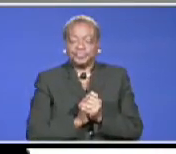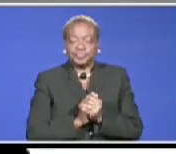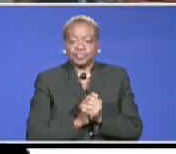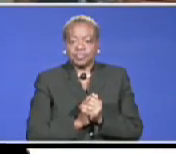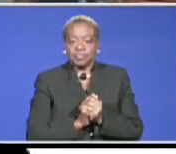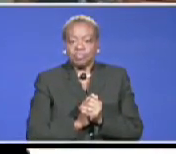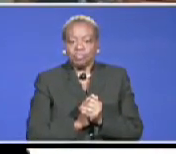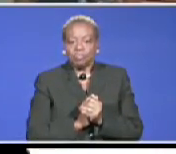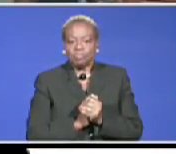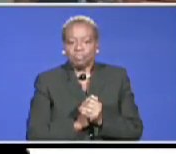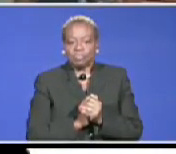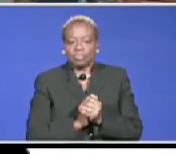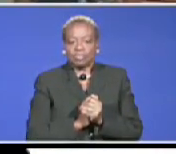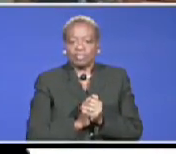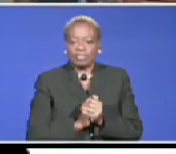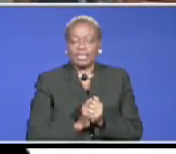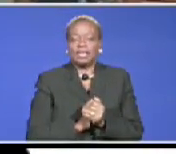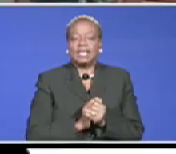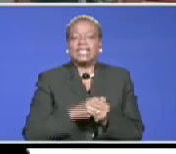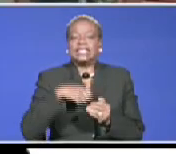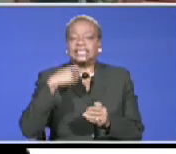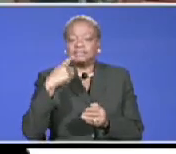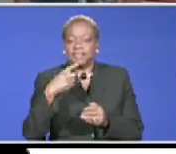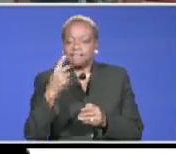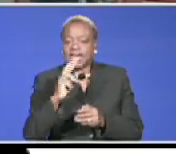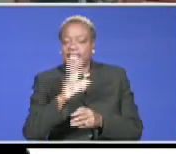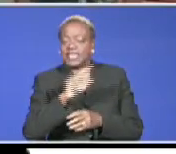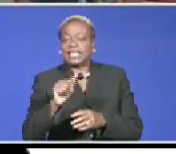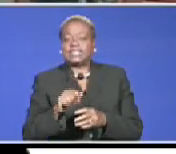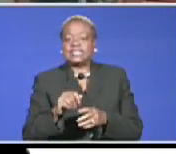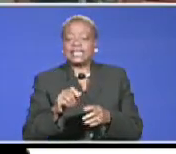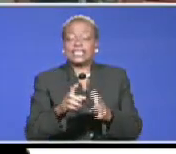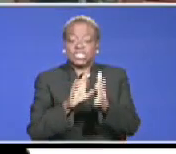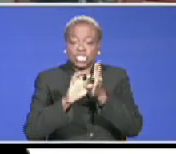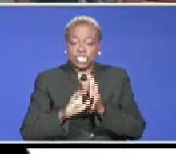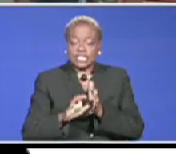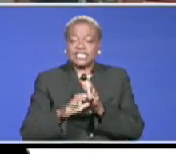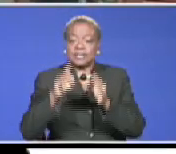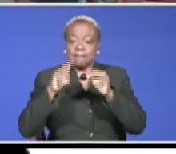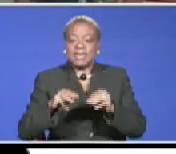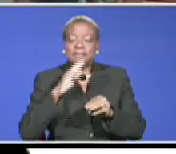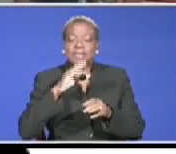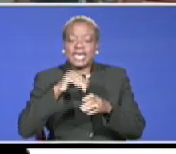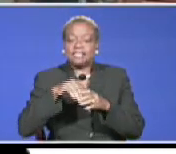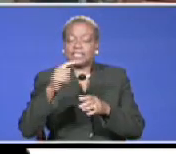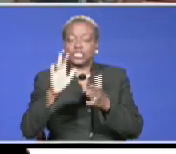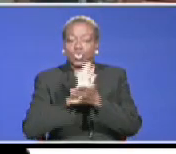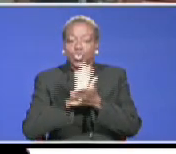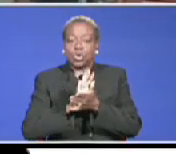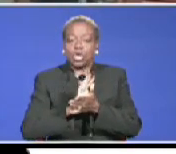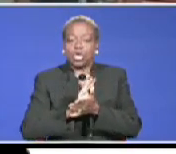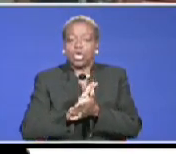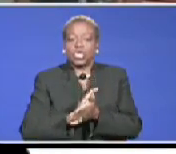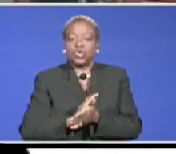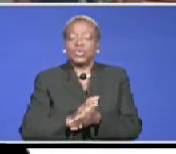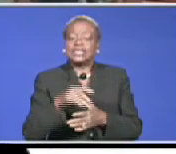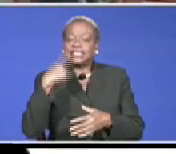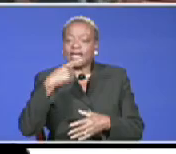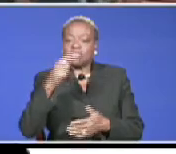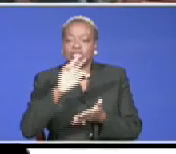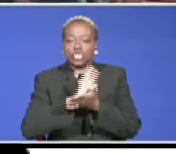To verify that such a condition may exist in the school by informing the school's nurse, if a nurse is